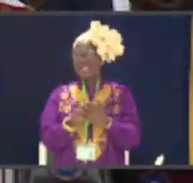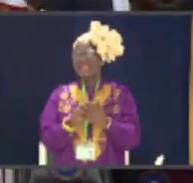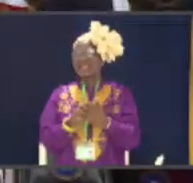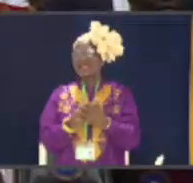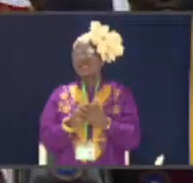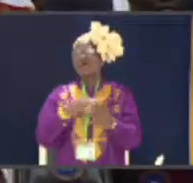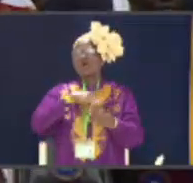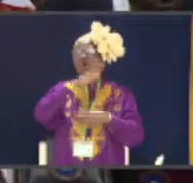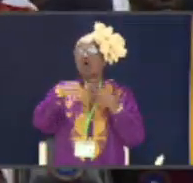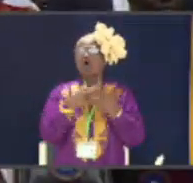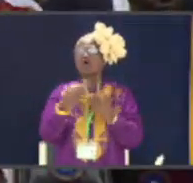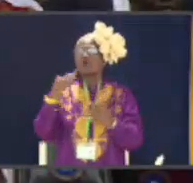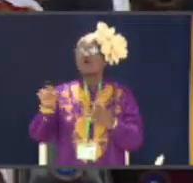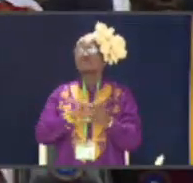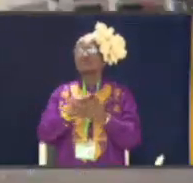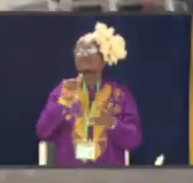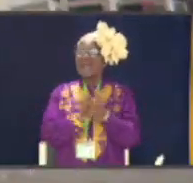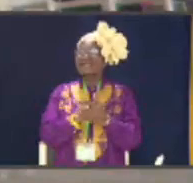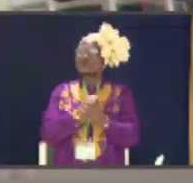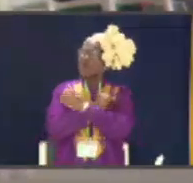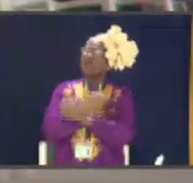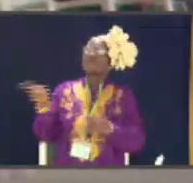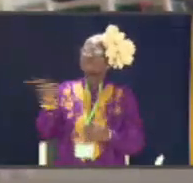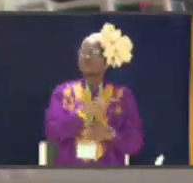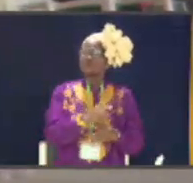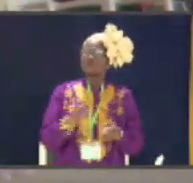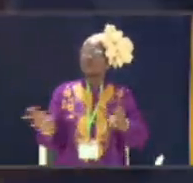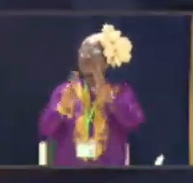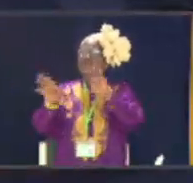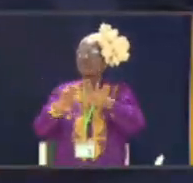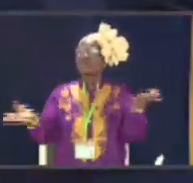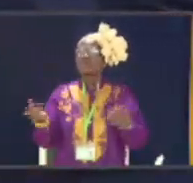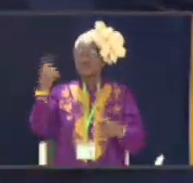gbogbo awon to fe yin fun rere ona la fa won na